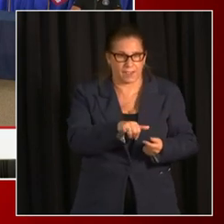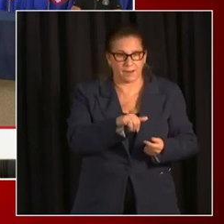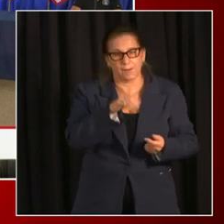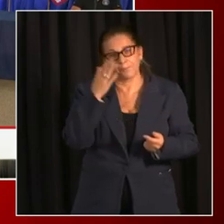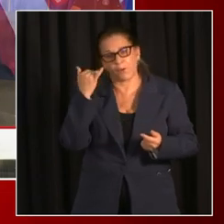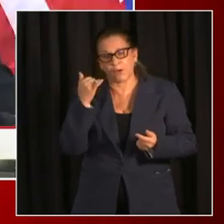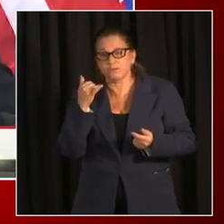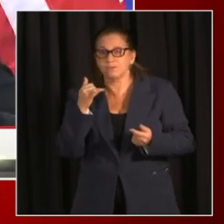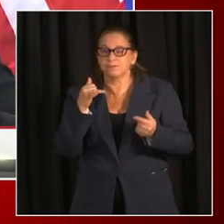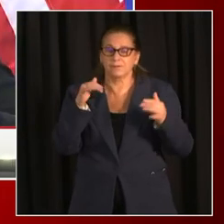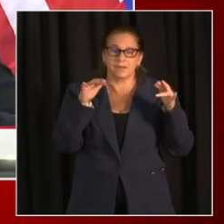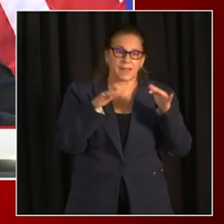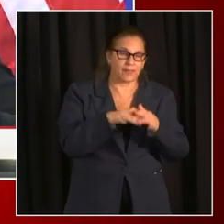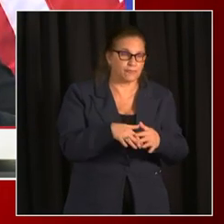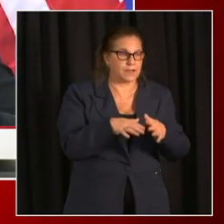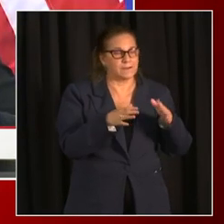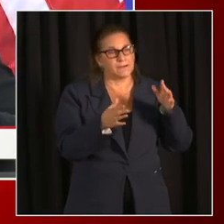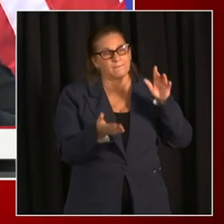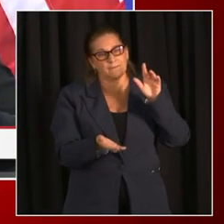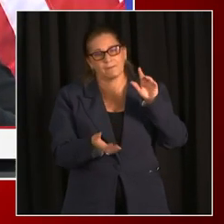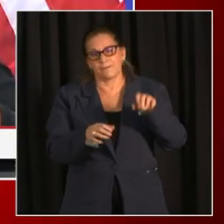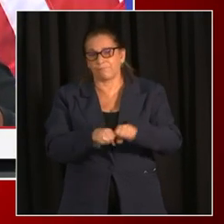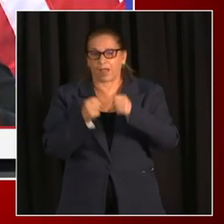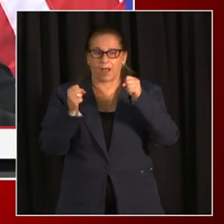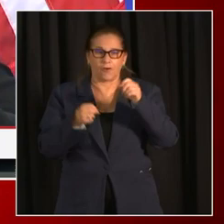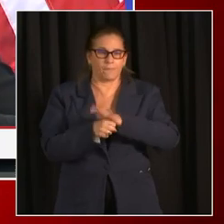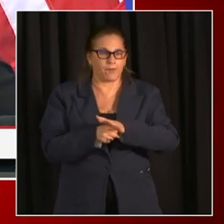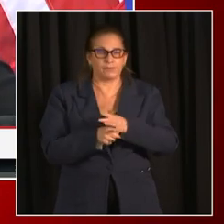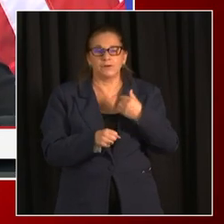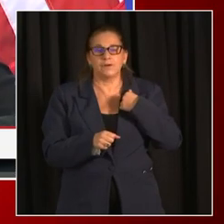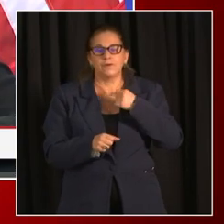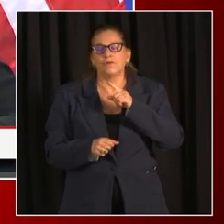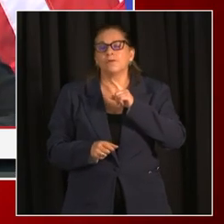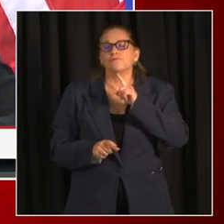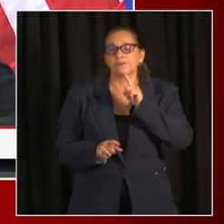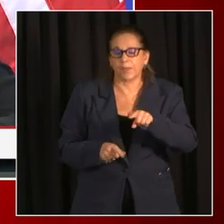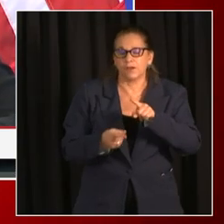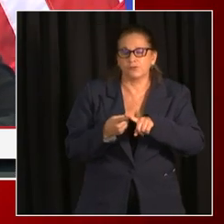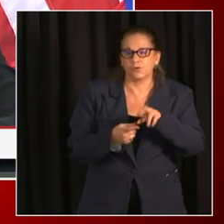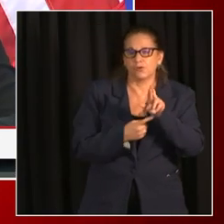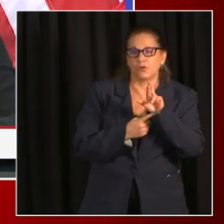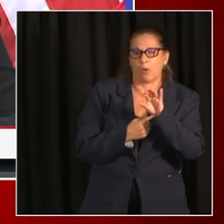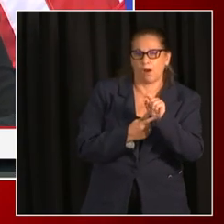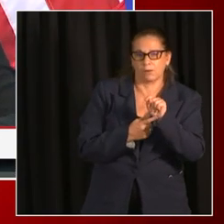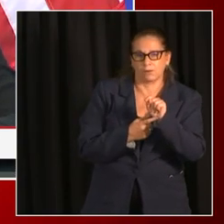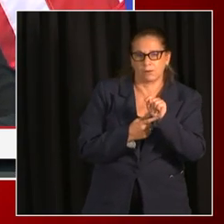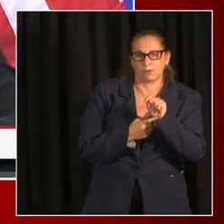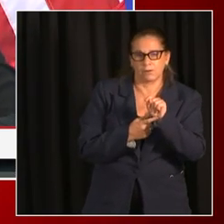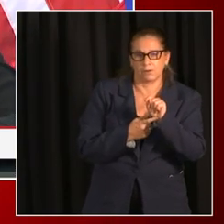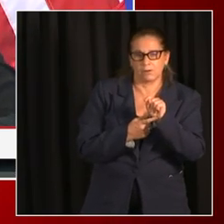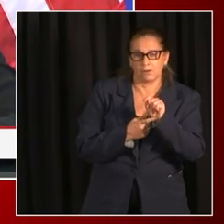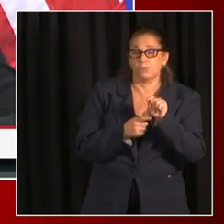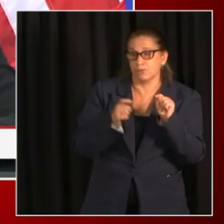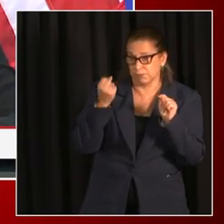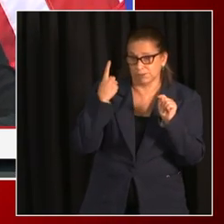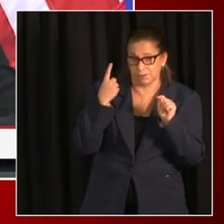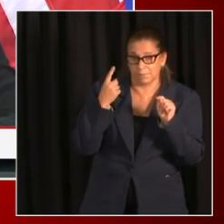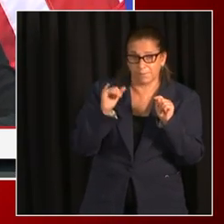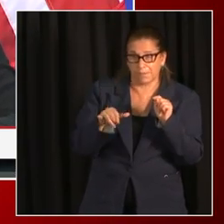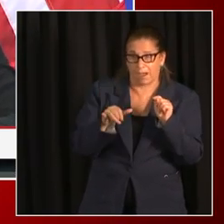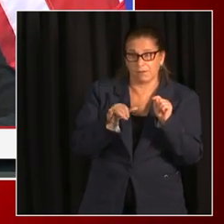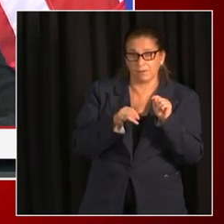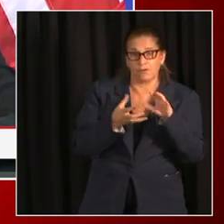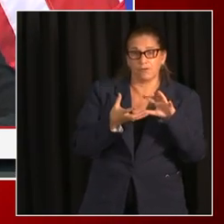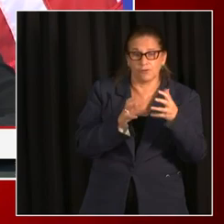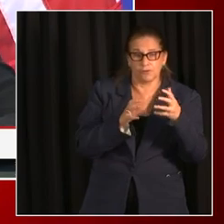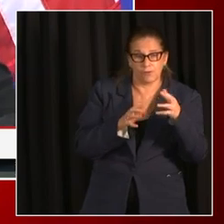gathered violating the COVID mayor's order. We were responding to their rioting behavior. The question of why we didn't respond to